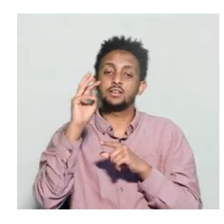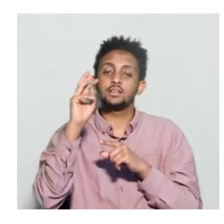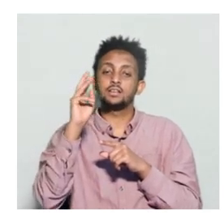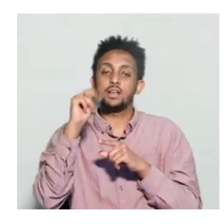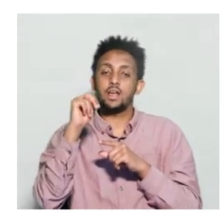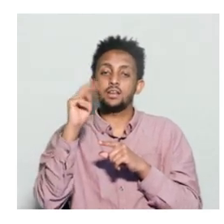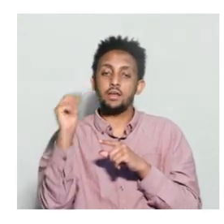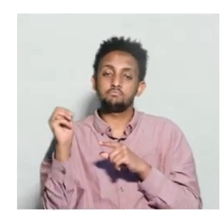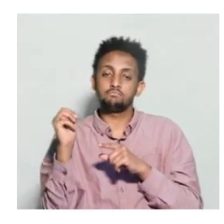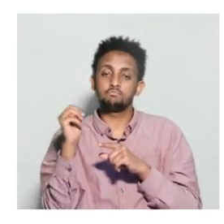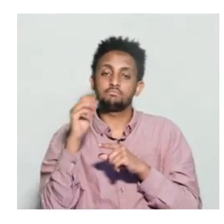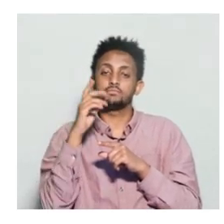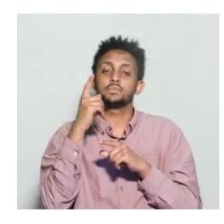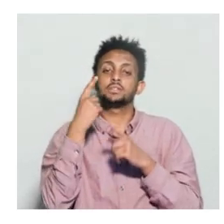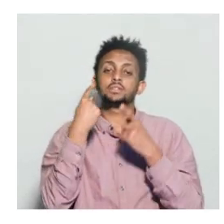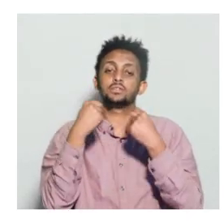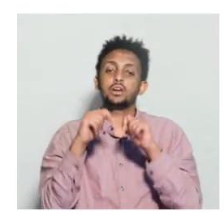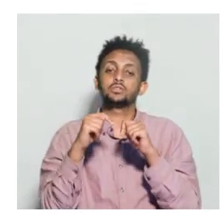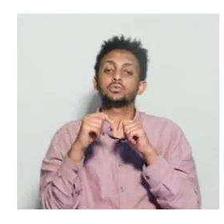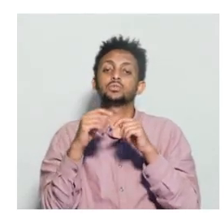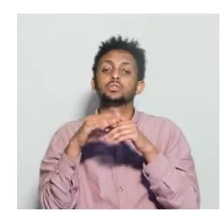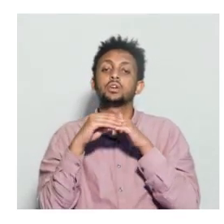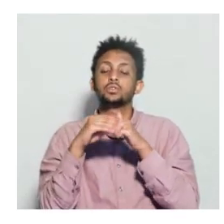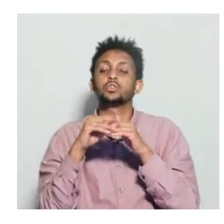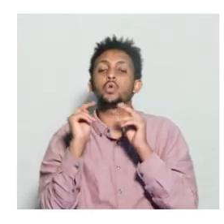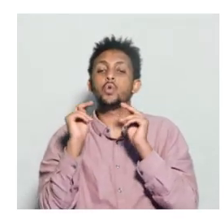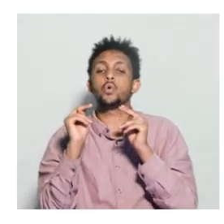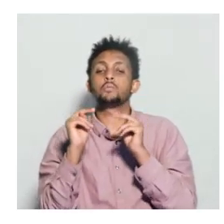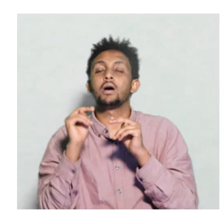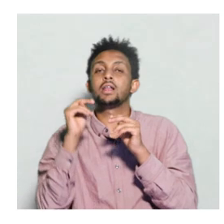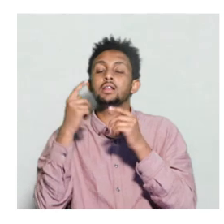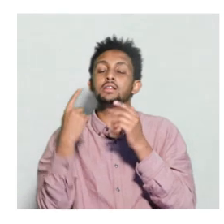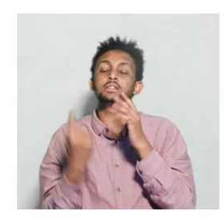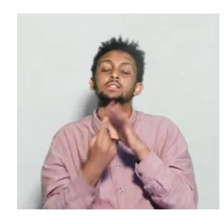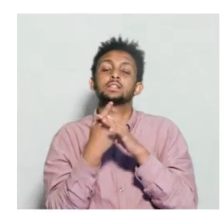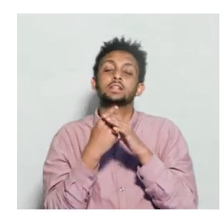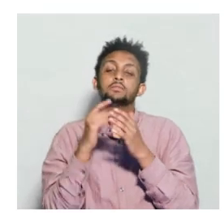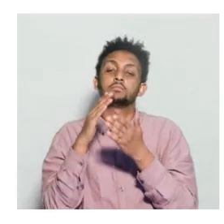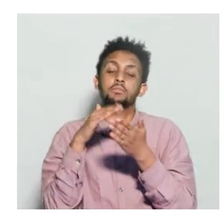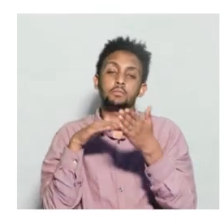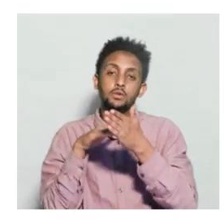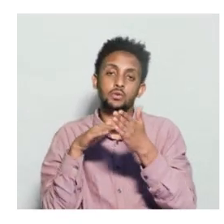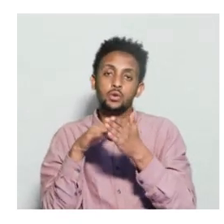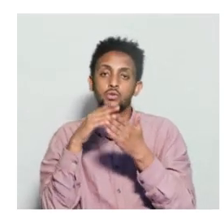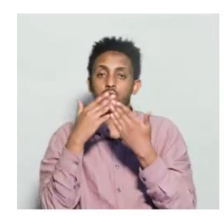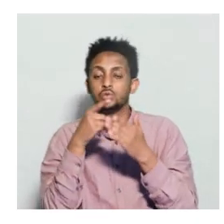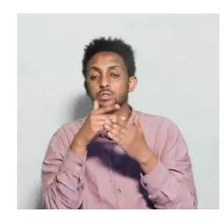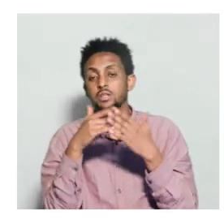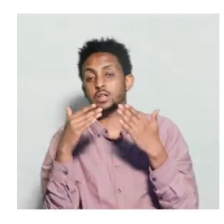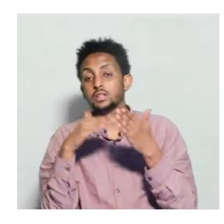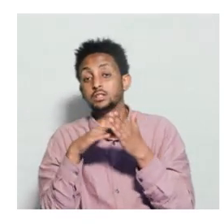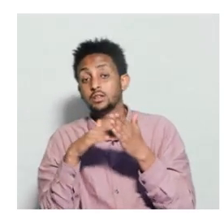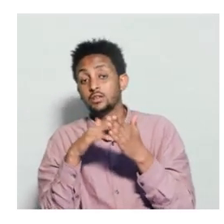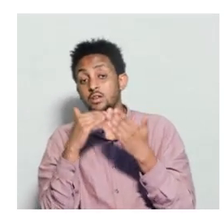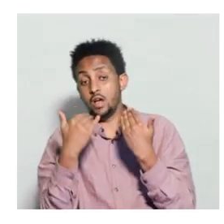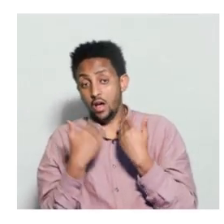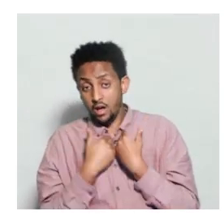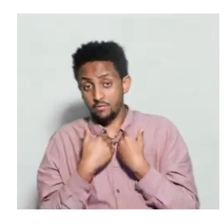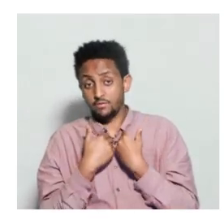589 nanometers strikes the diffraction grating with normal incidence, meaning perpendicular. So the grating slits